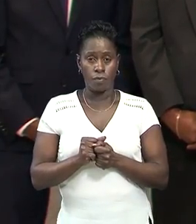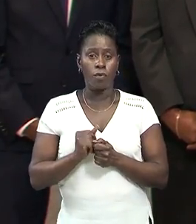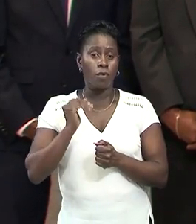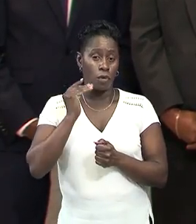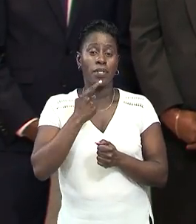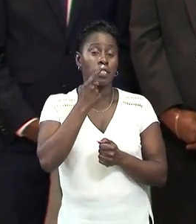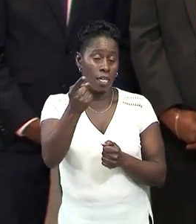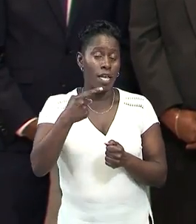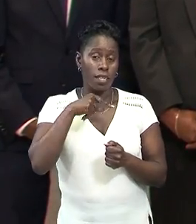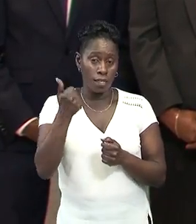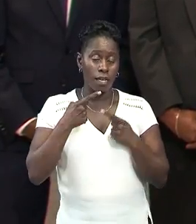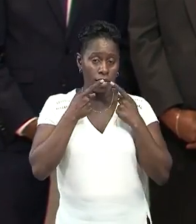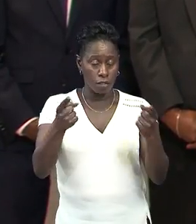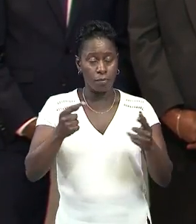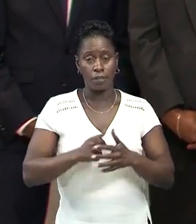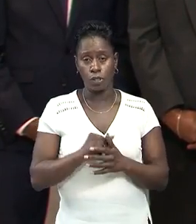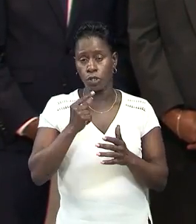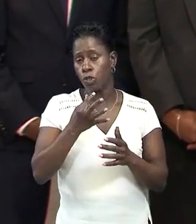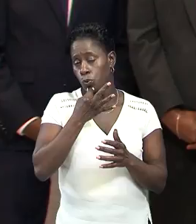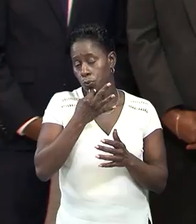will be made.